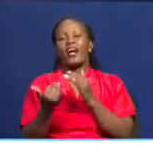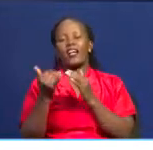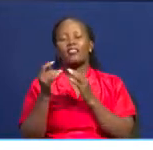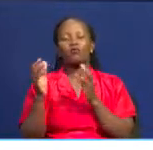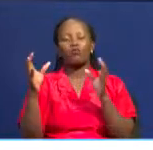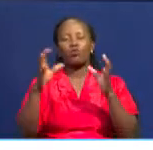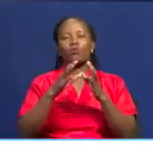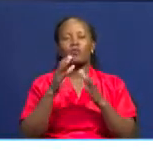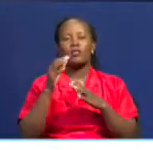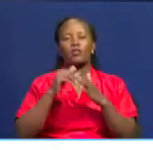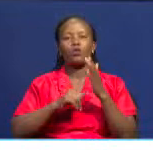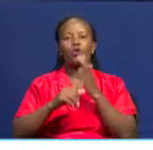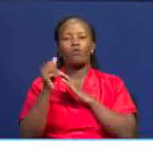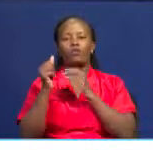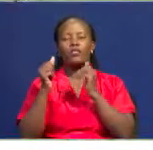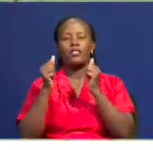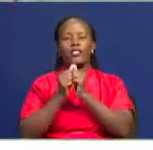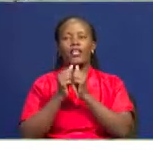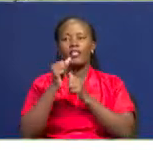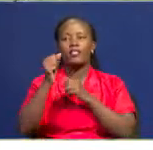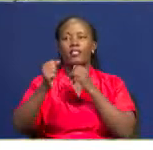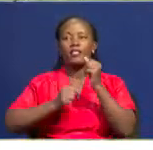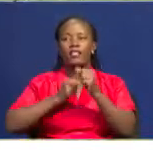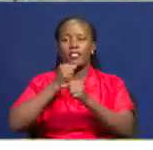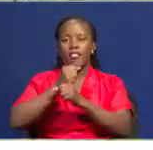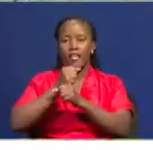years. Let's take a listen.